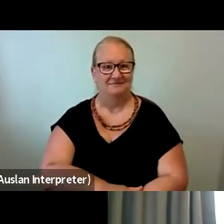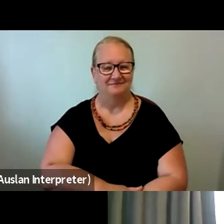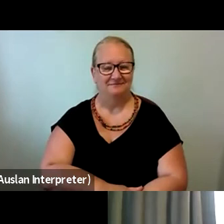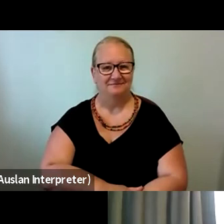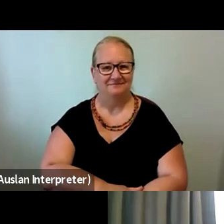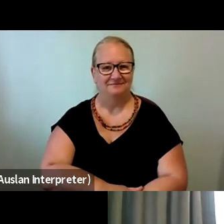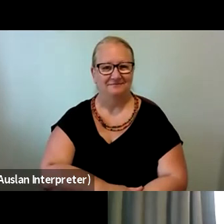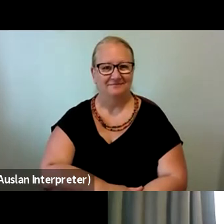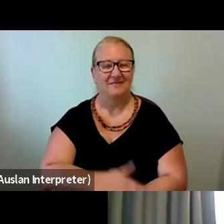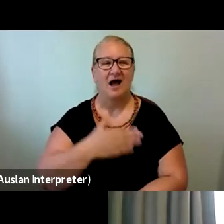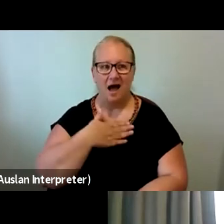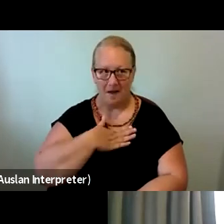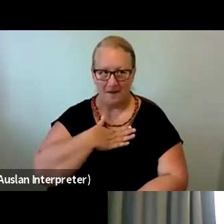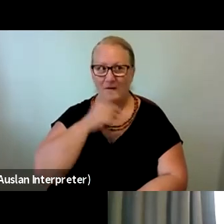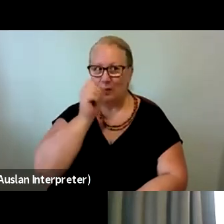I'm awake. I'm here.